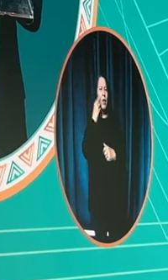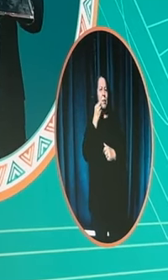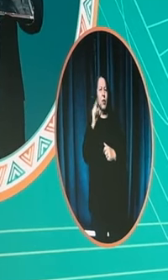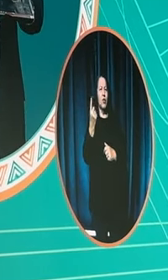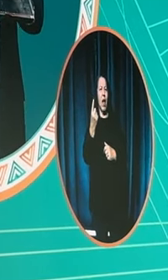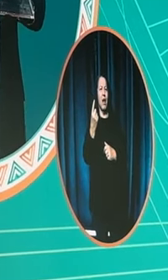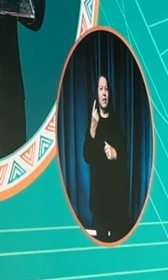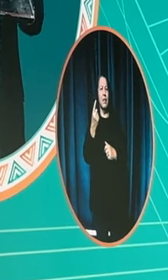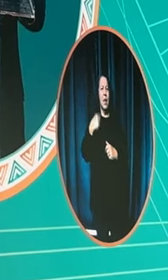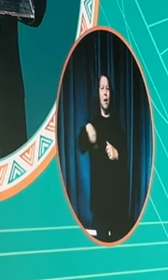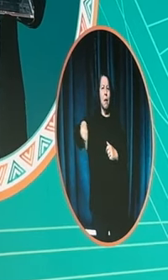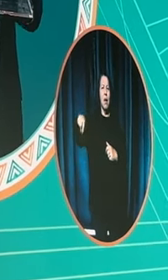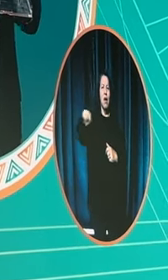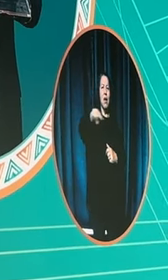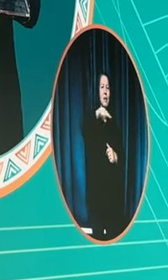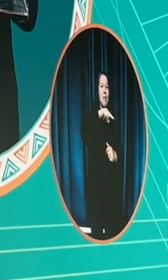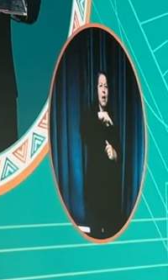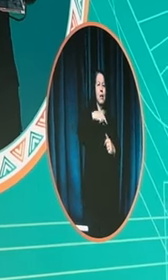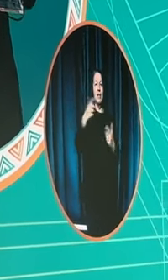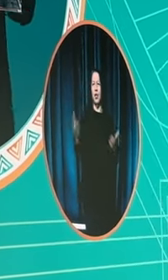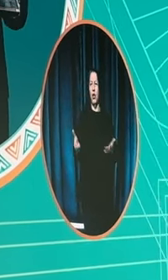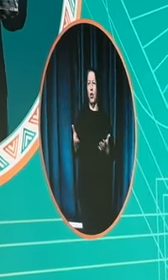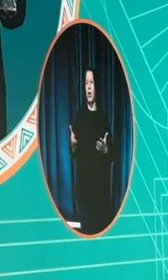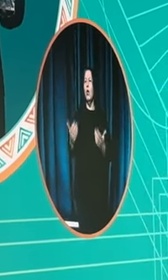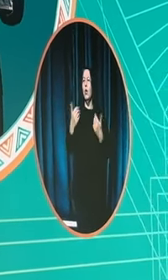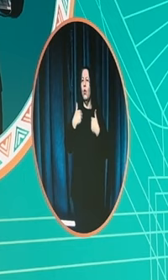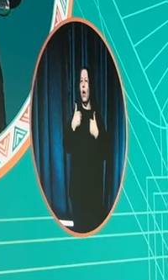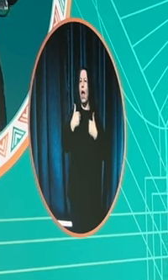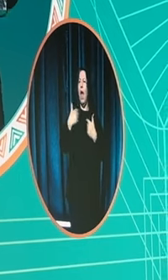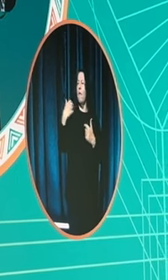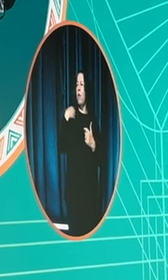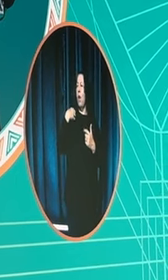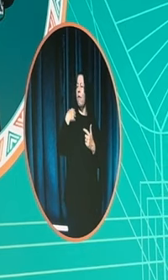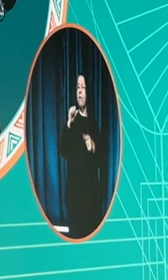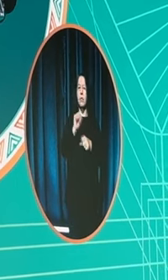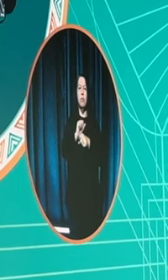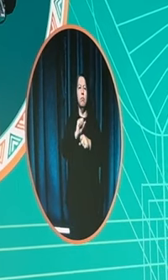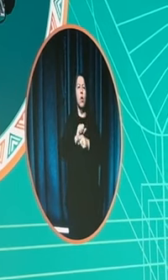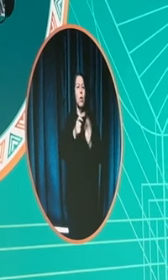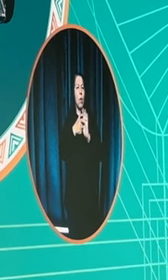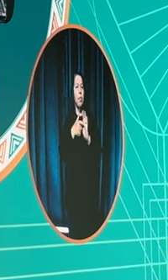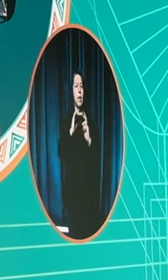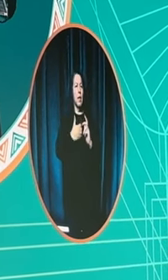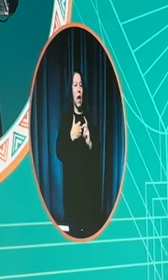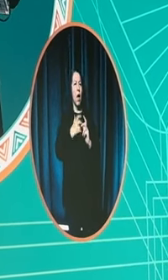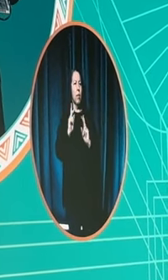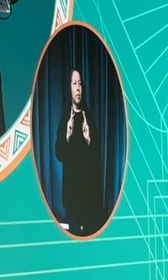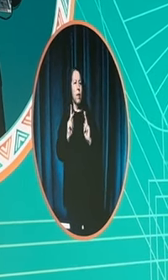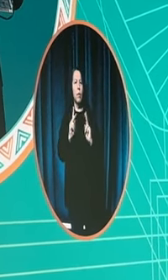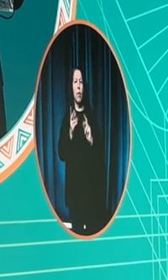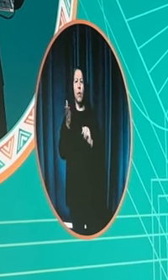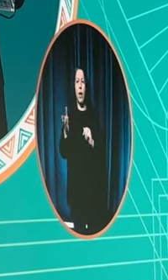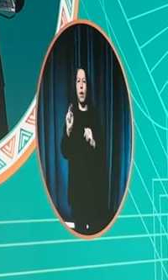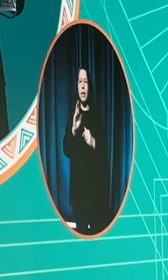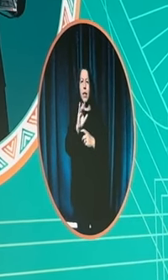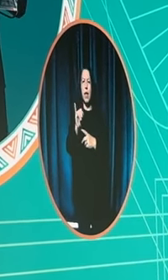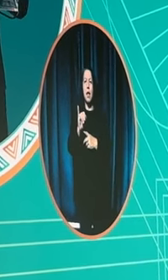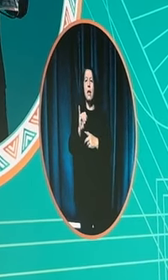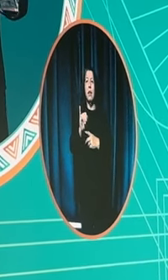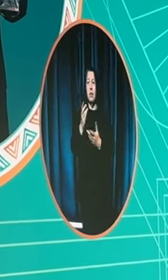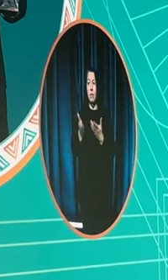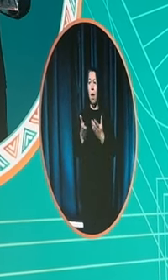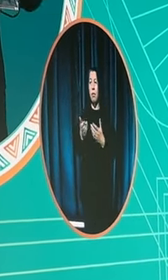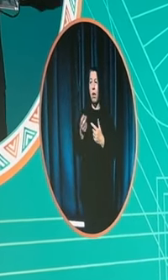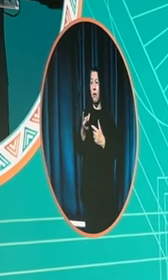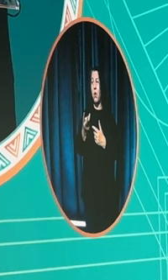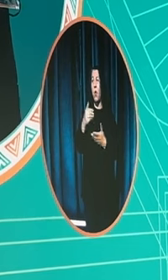us that are alive, holding office, representing our communities at NCAI. There's likely a few thousand years